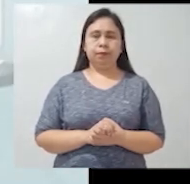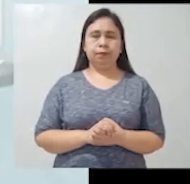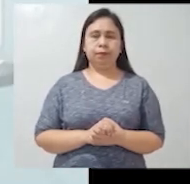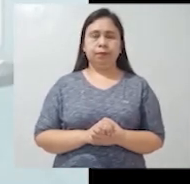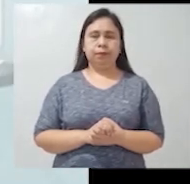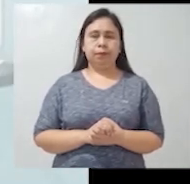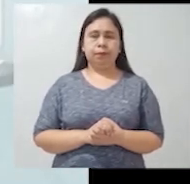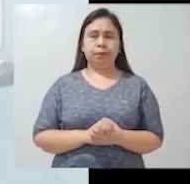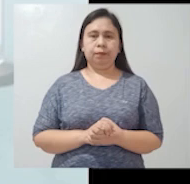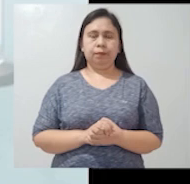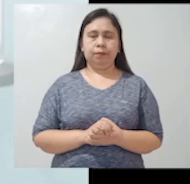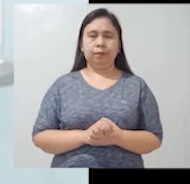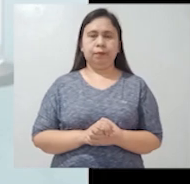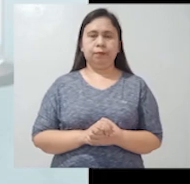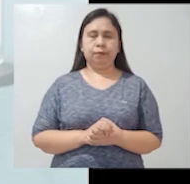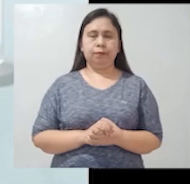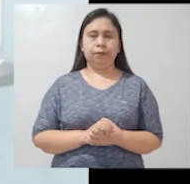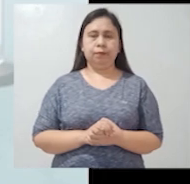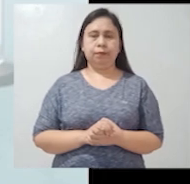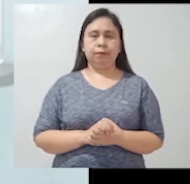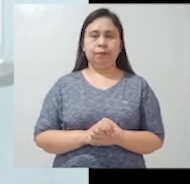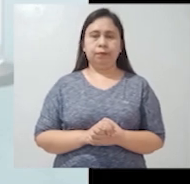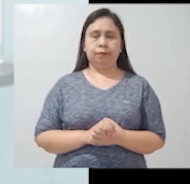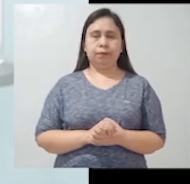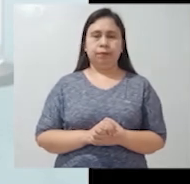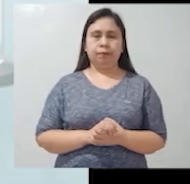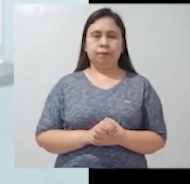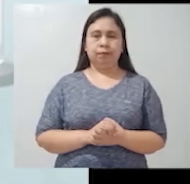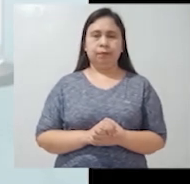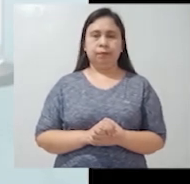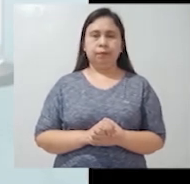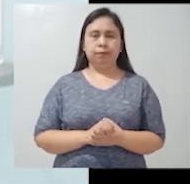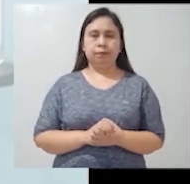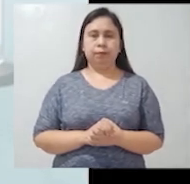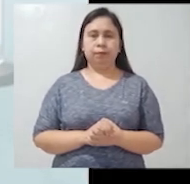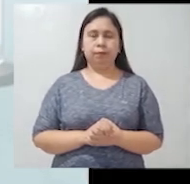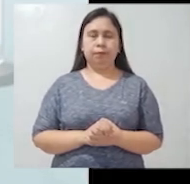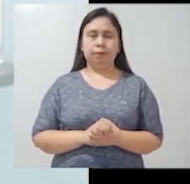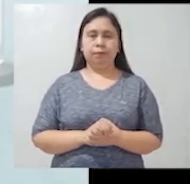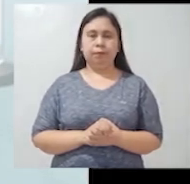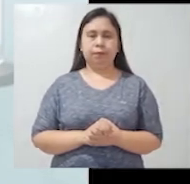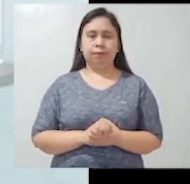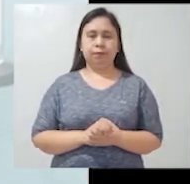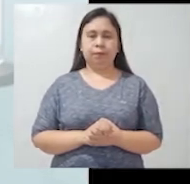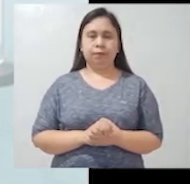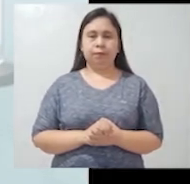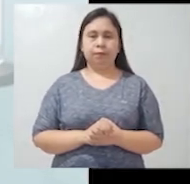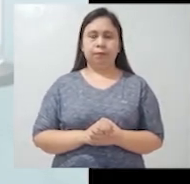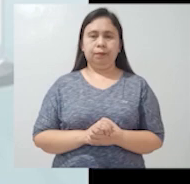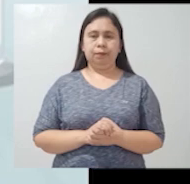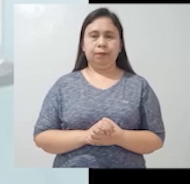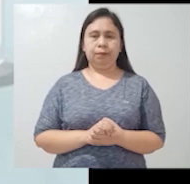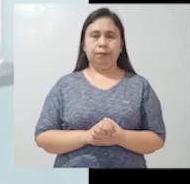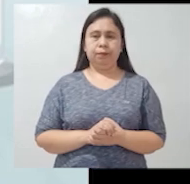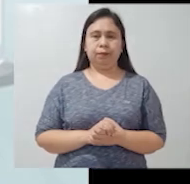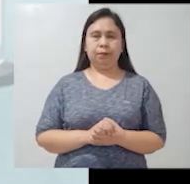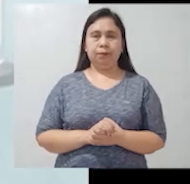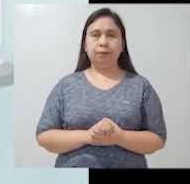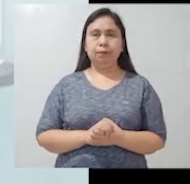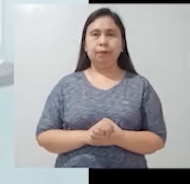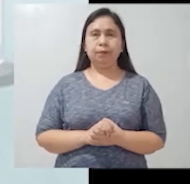So you can see how the states of matter differ from each other because of